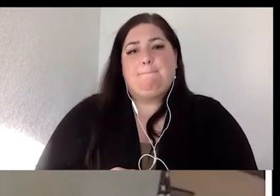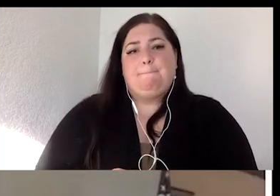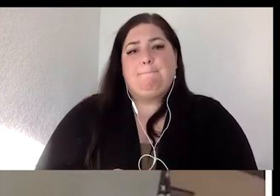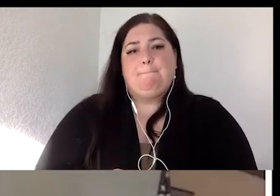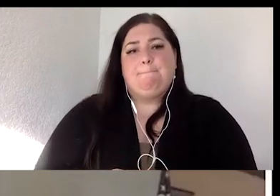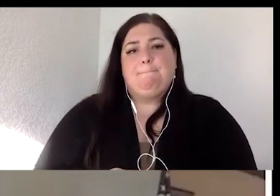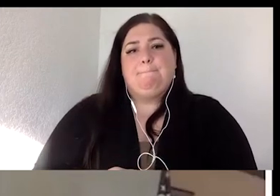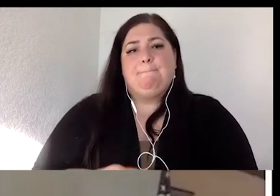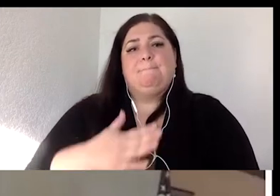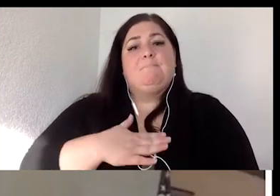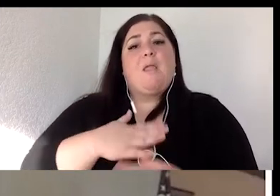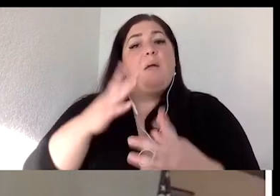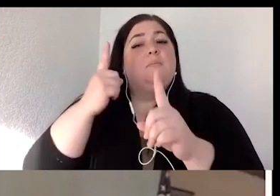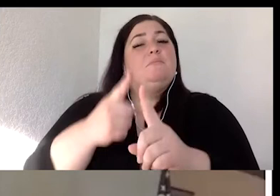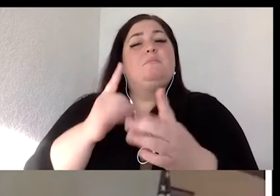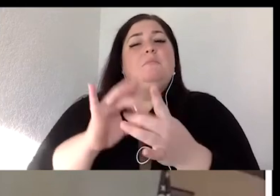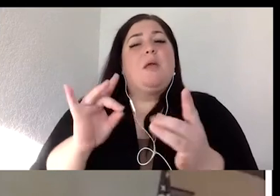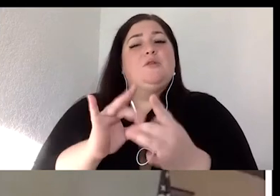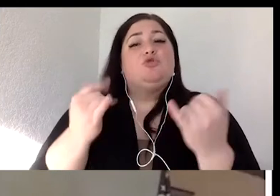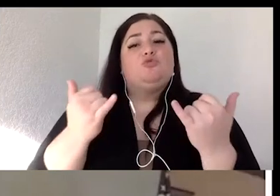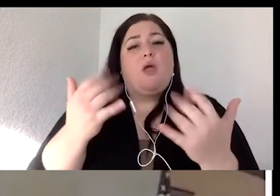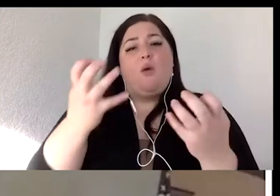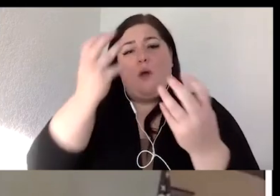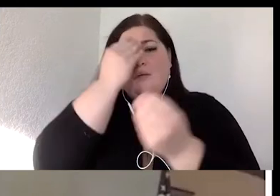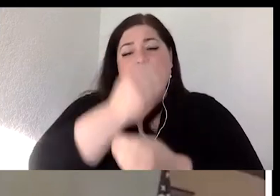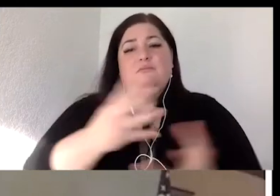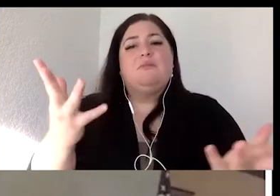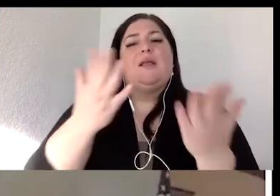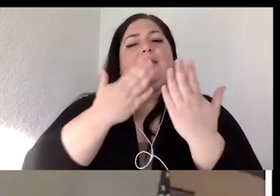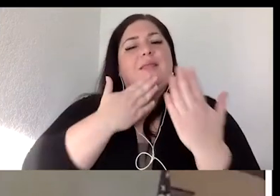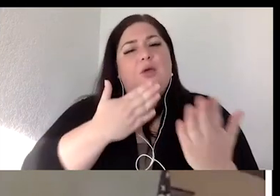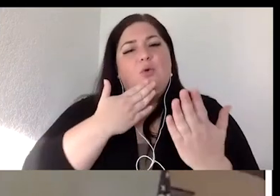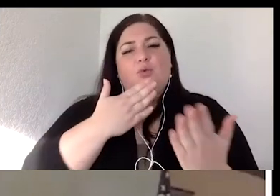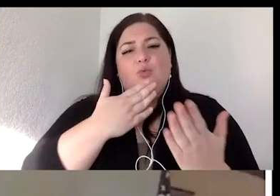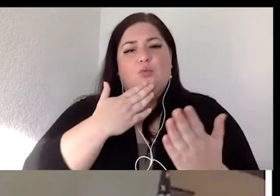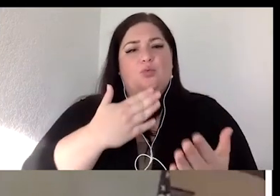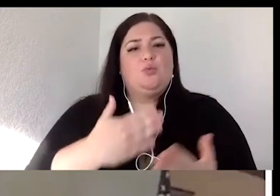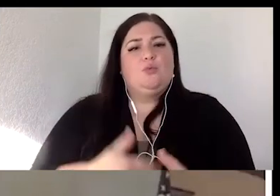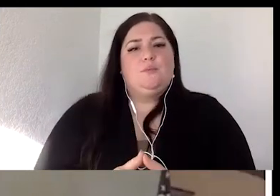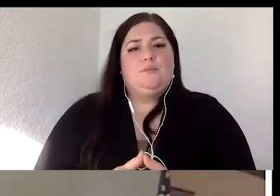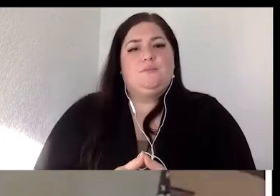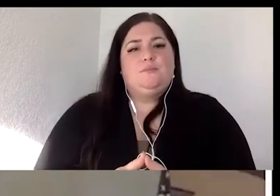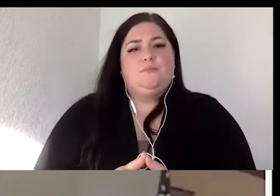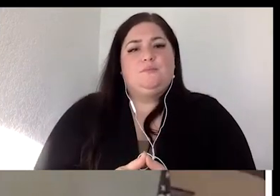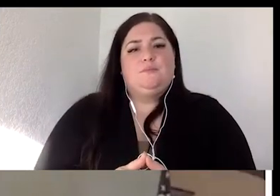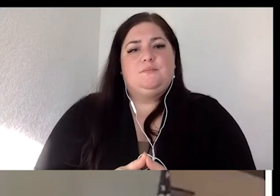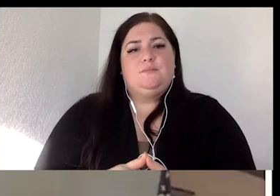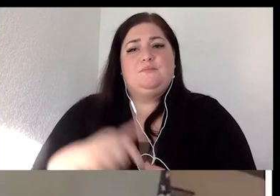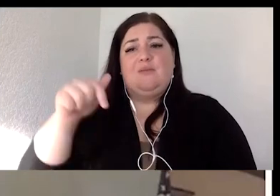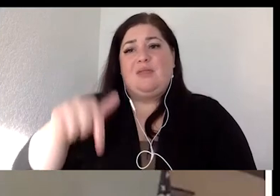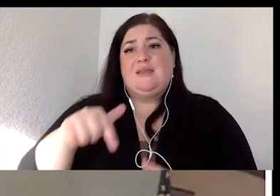My main message today to you is thank you. This has been time like no